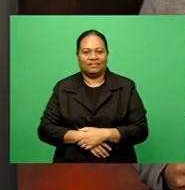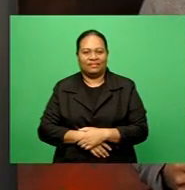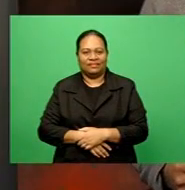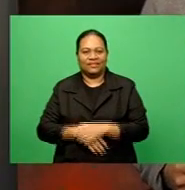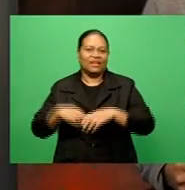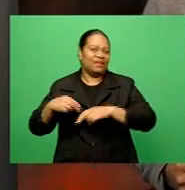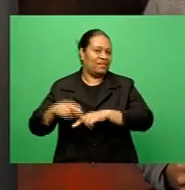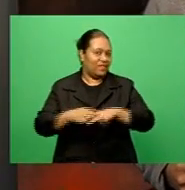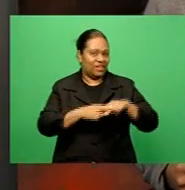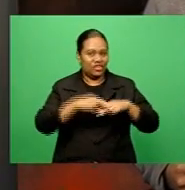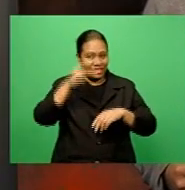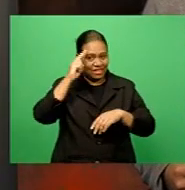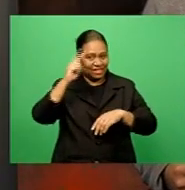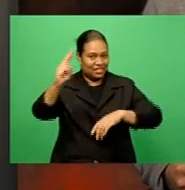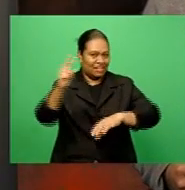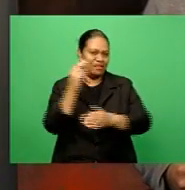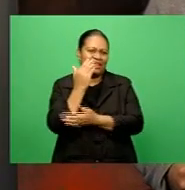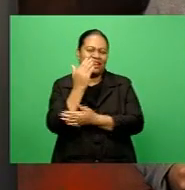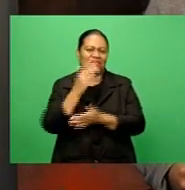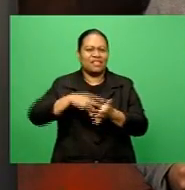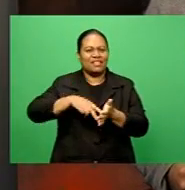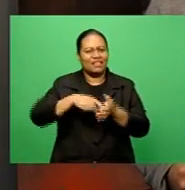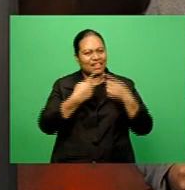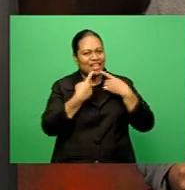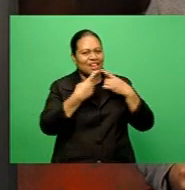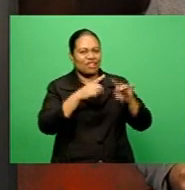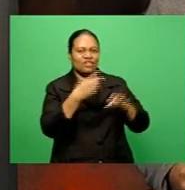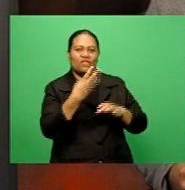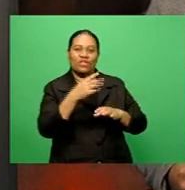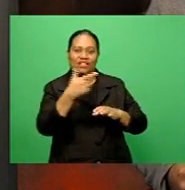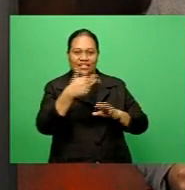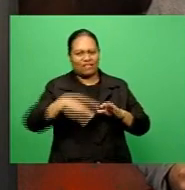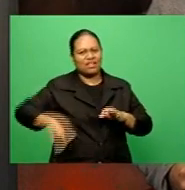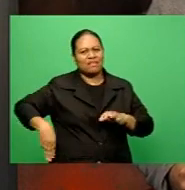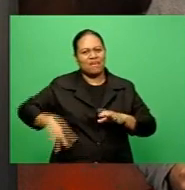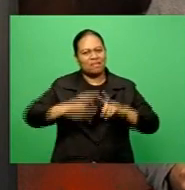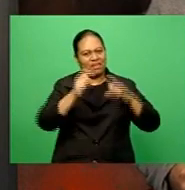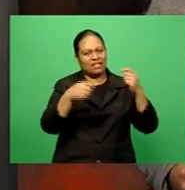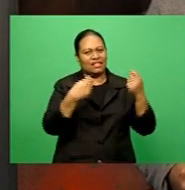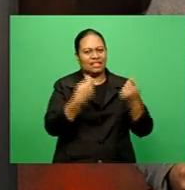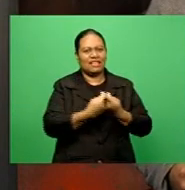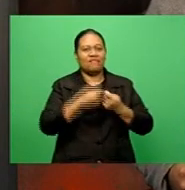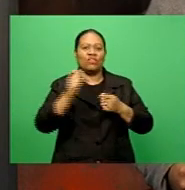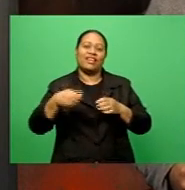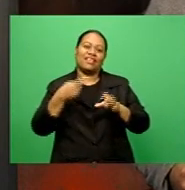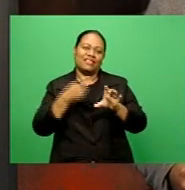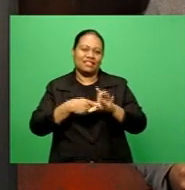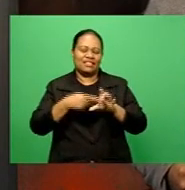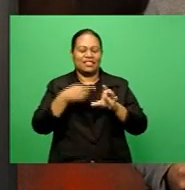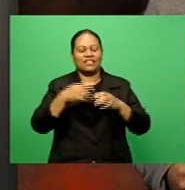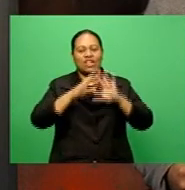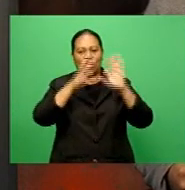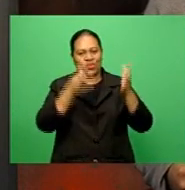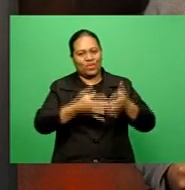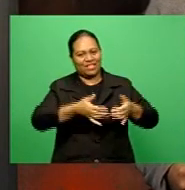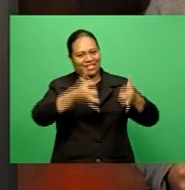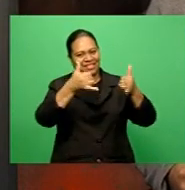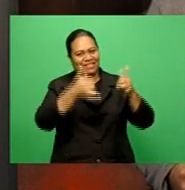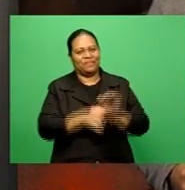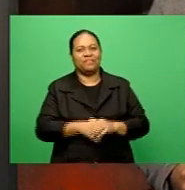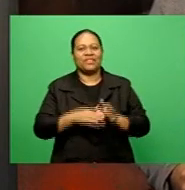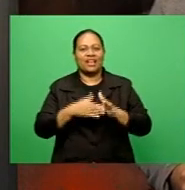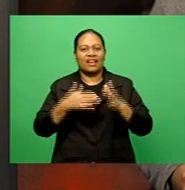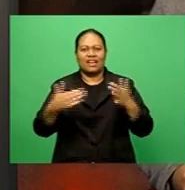The Fiji National Rugby League has announced its 47-member Fiji Party extended squad for the 2021 World Cup. Until